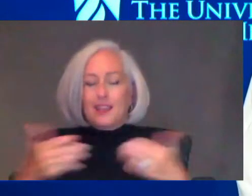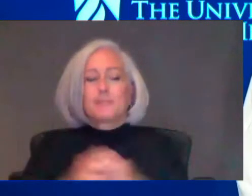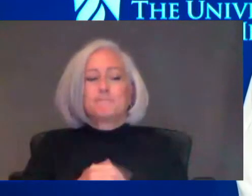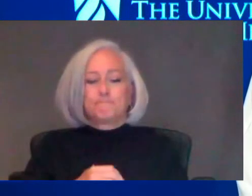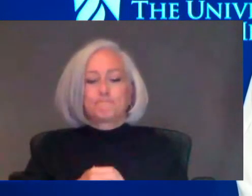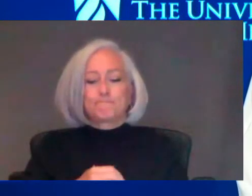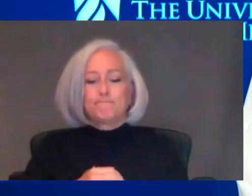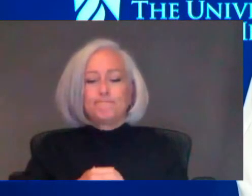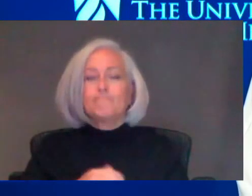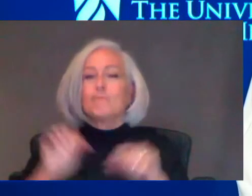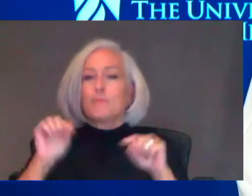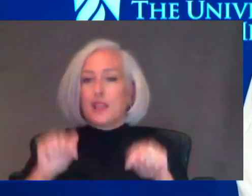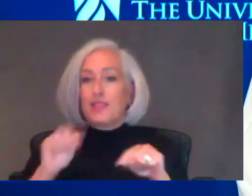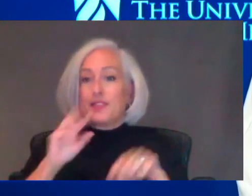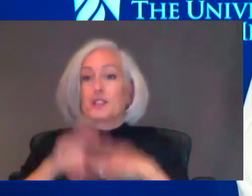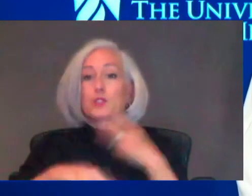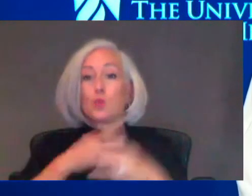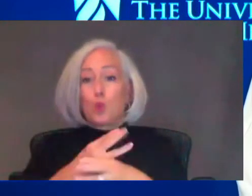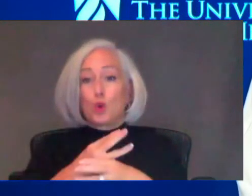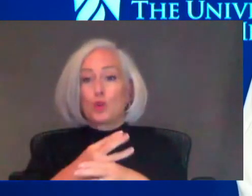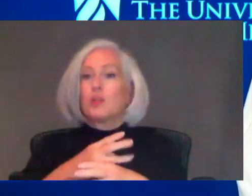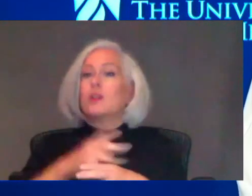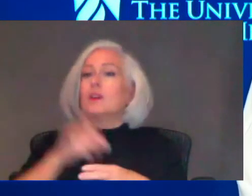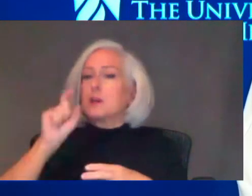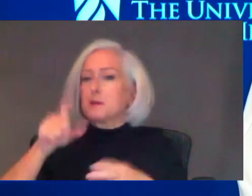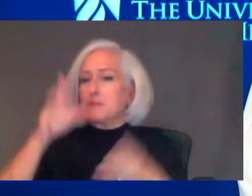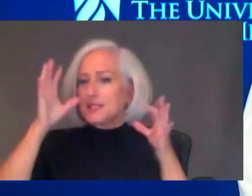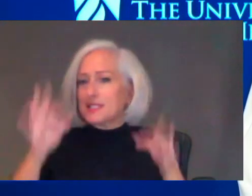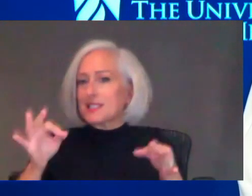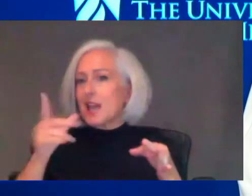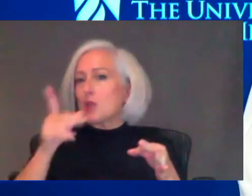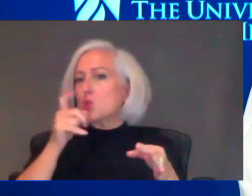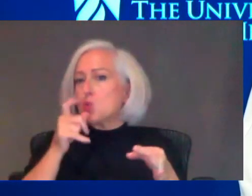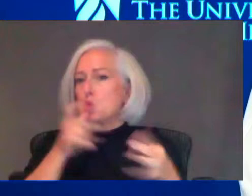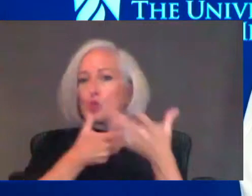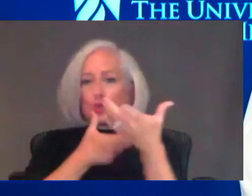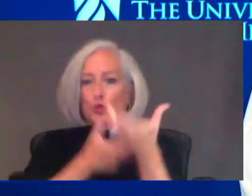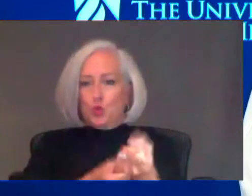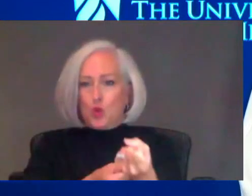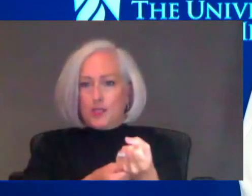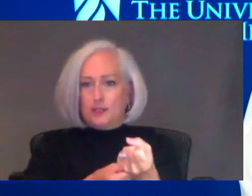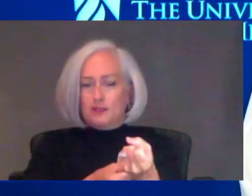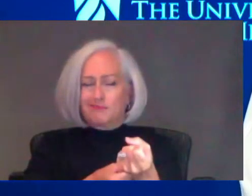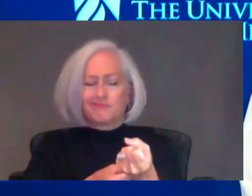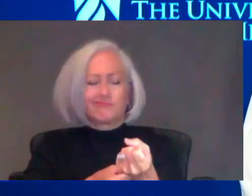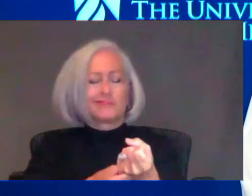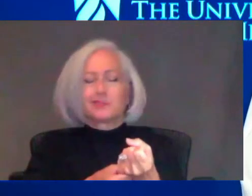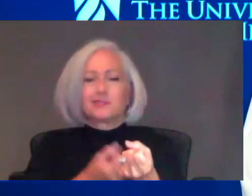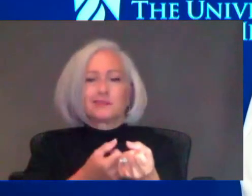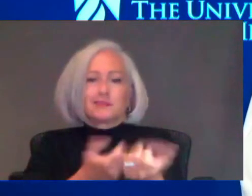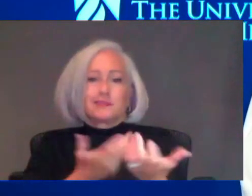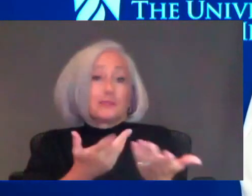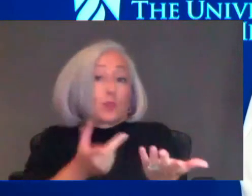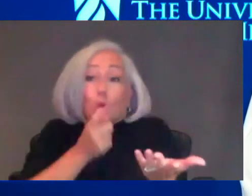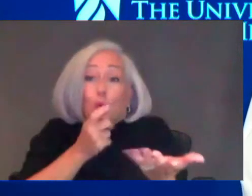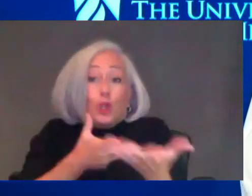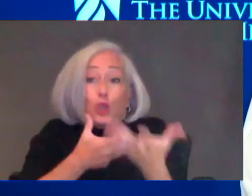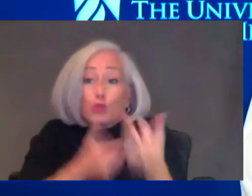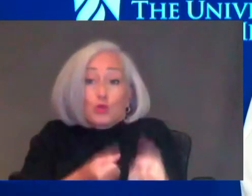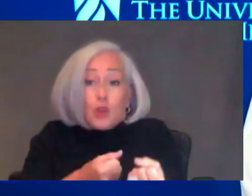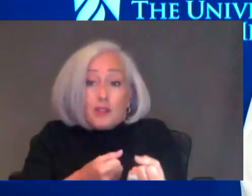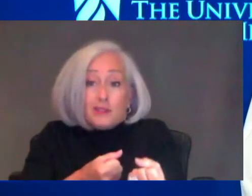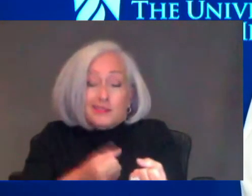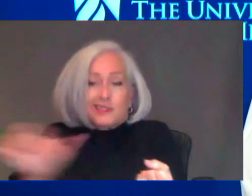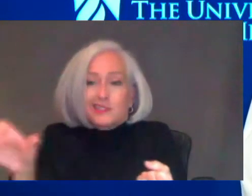Ultimately, the battle against COVID is a battle about trust. And who do you want to listen to? People who have spent their